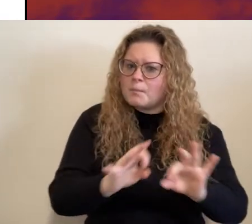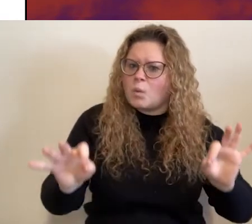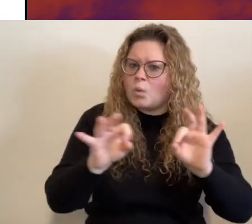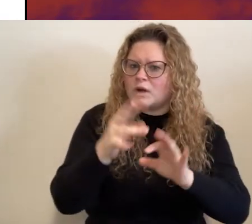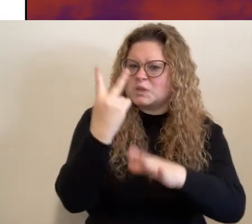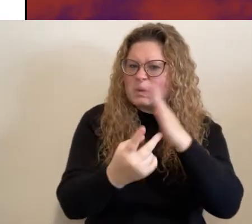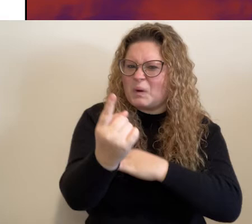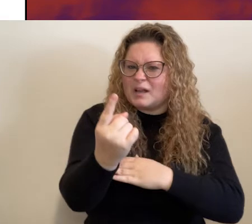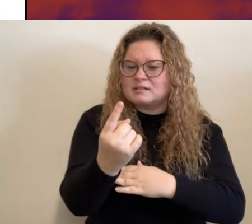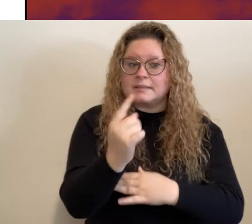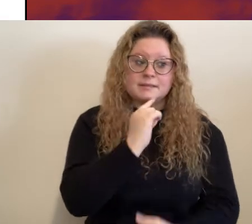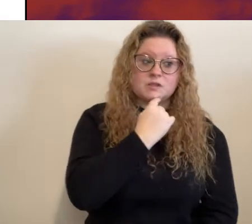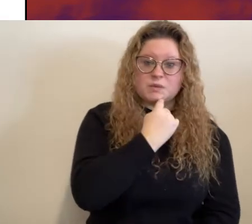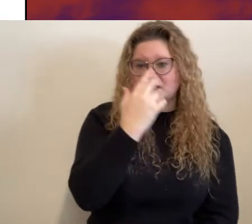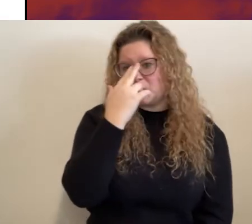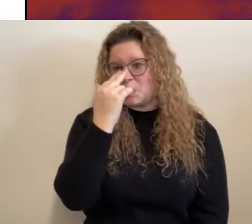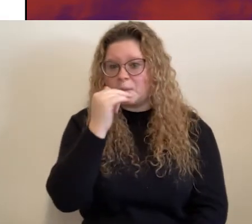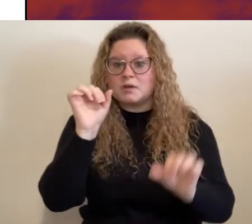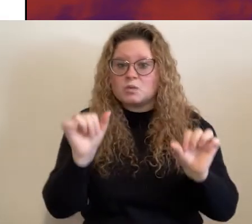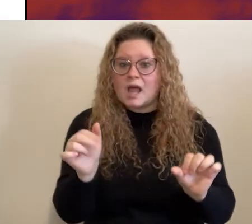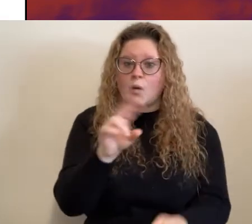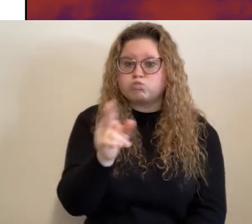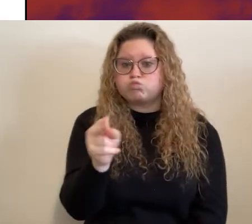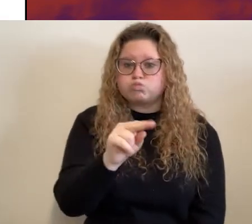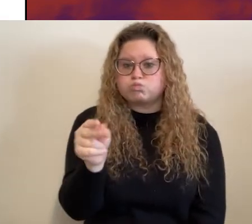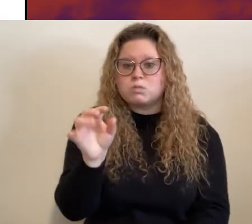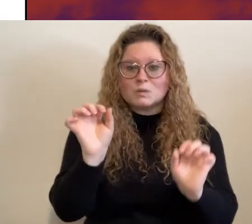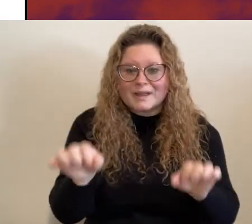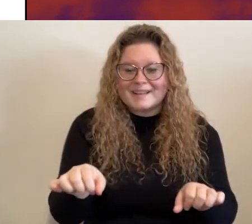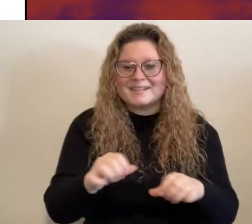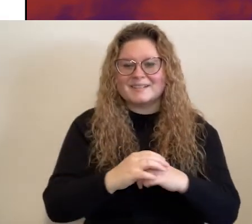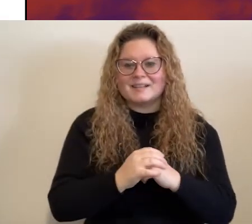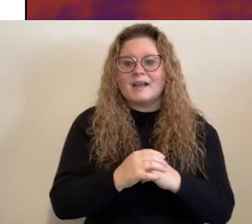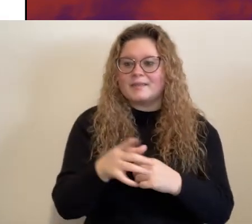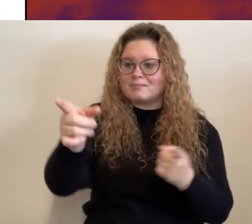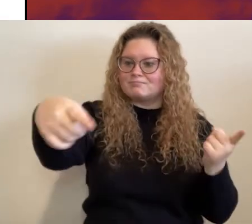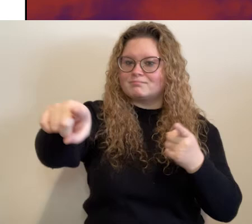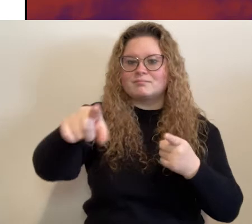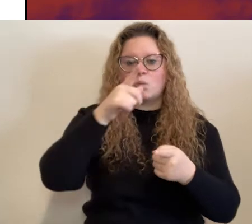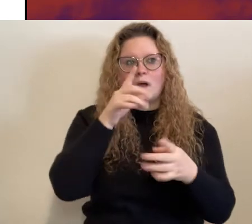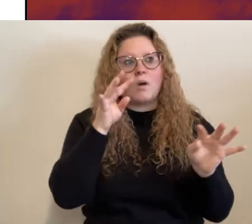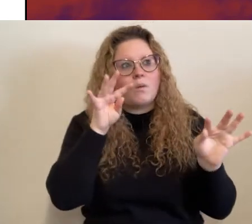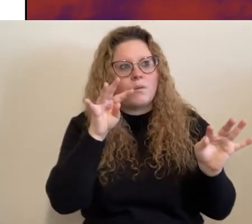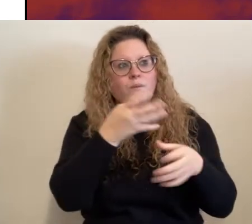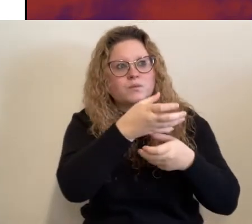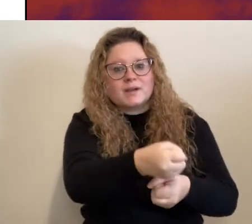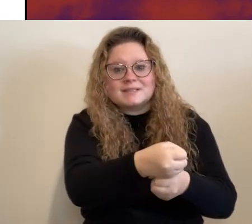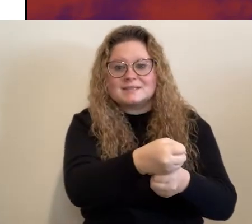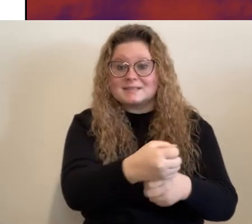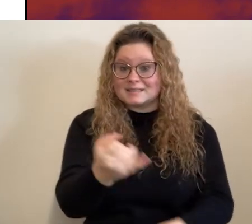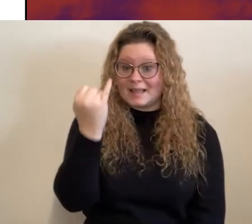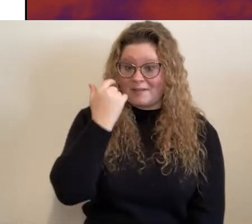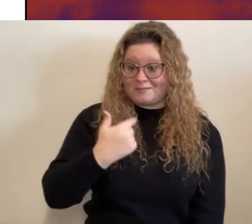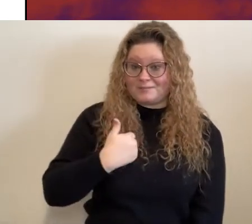and then bringing in the humor. You can play back and forth with that, and that also brings a trust in the brand, because when people listen to me speak